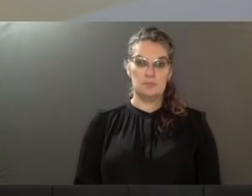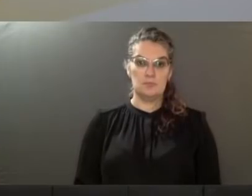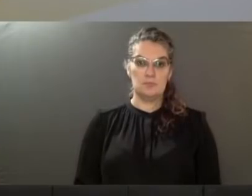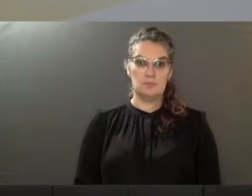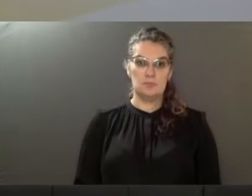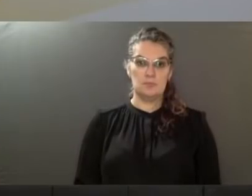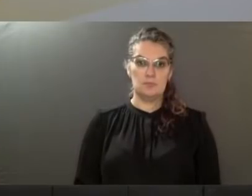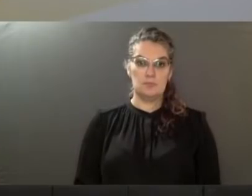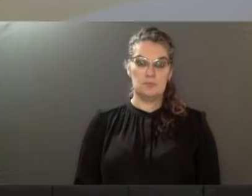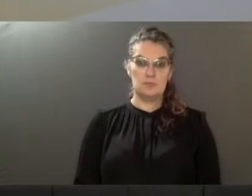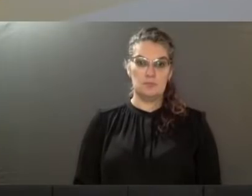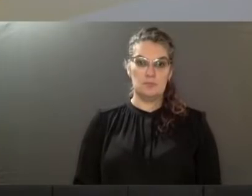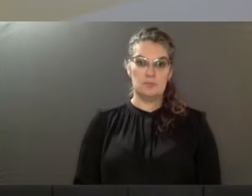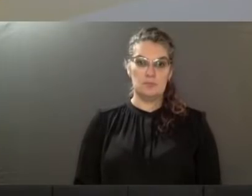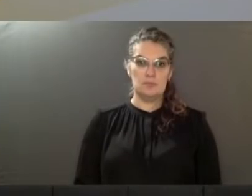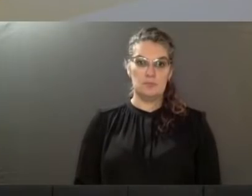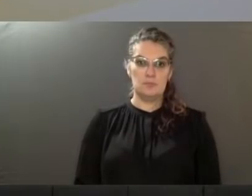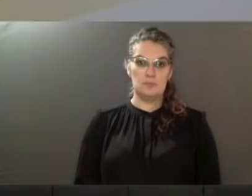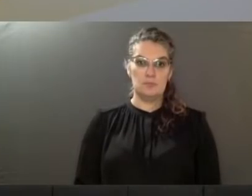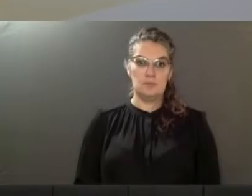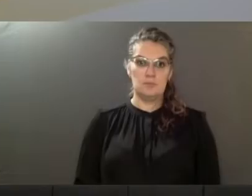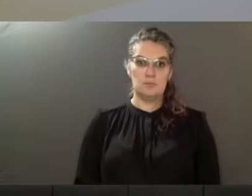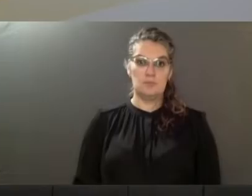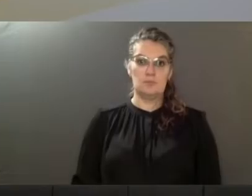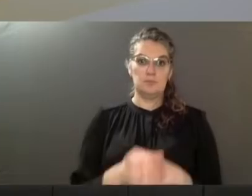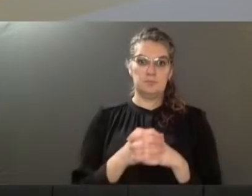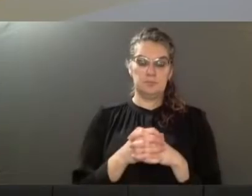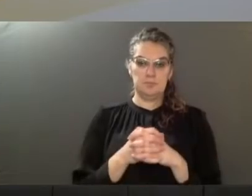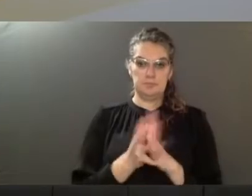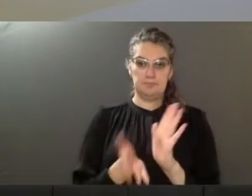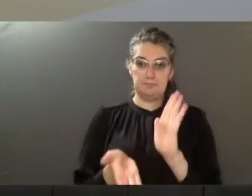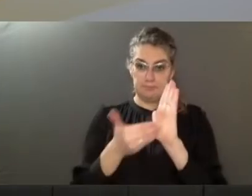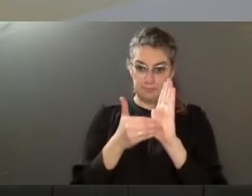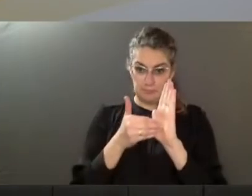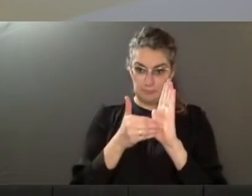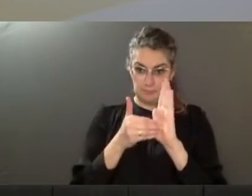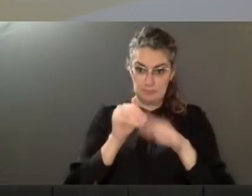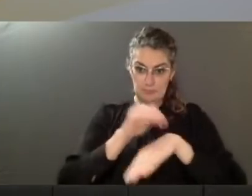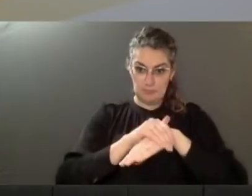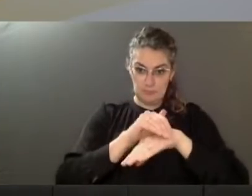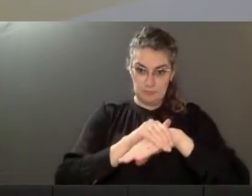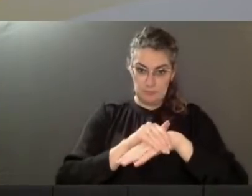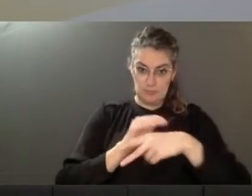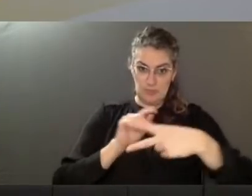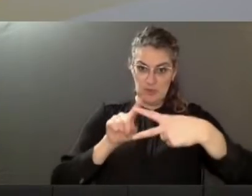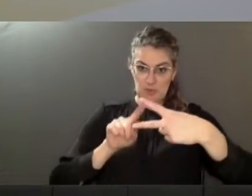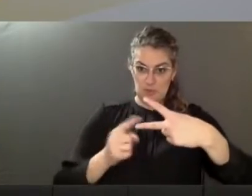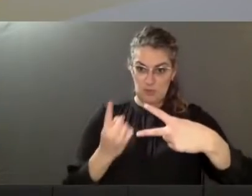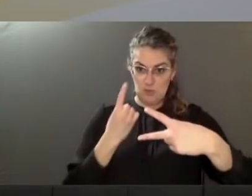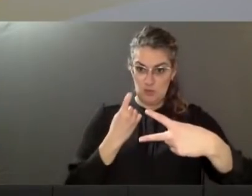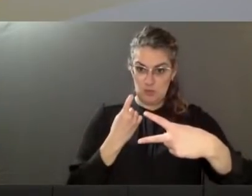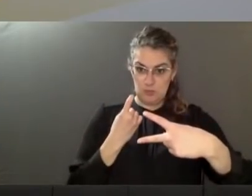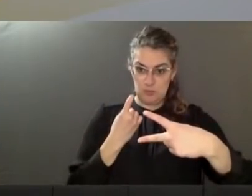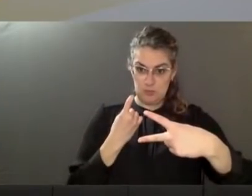Merci beaucoup. I'll just translate those questions because I'm